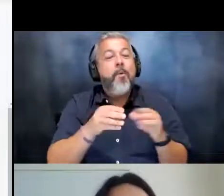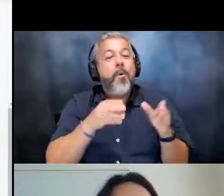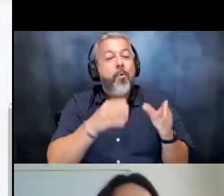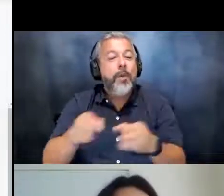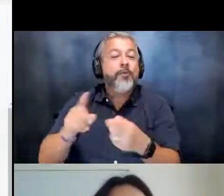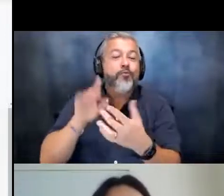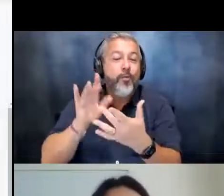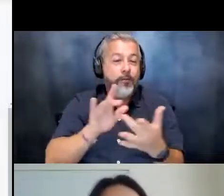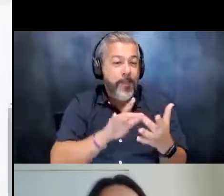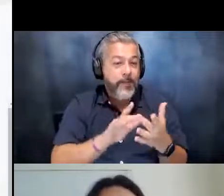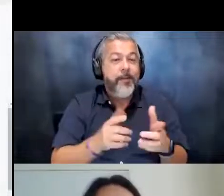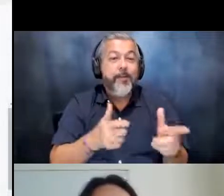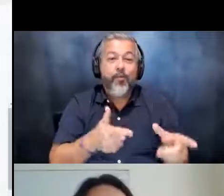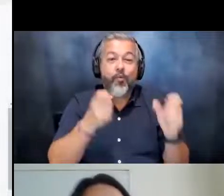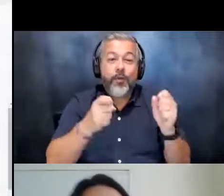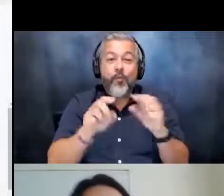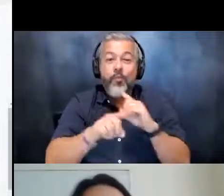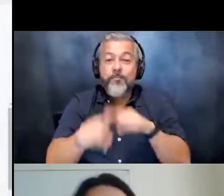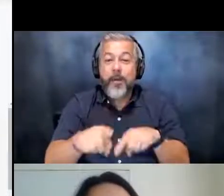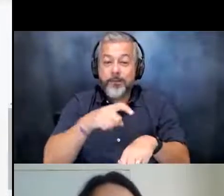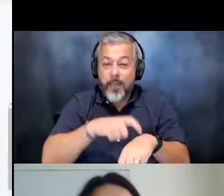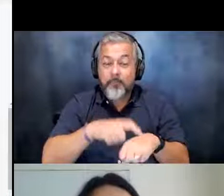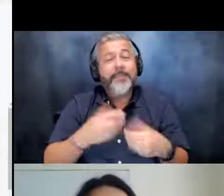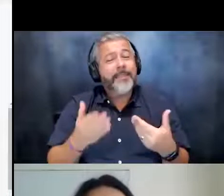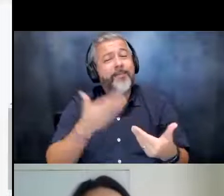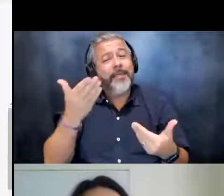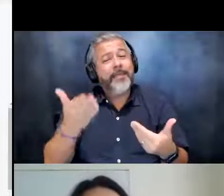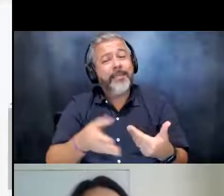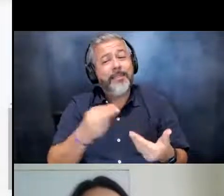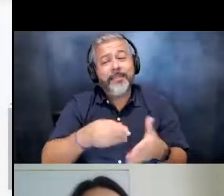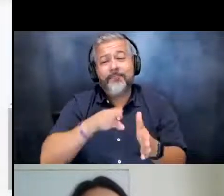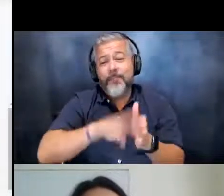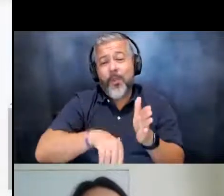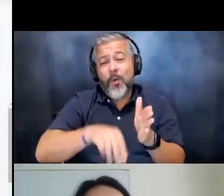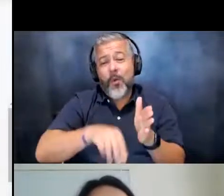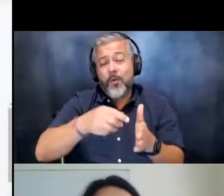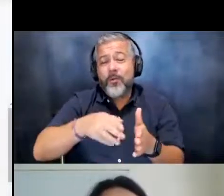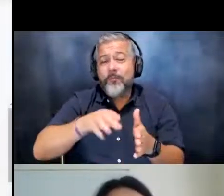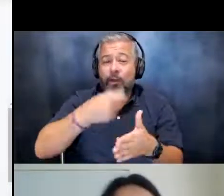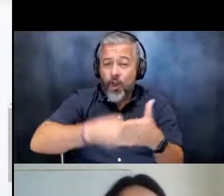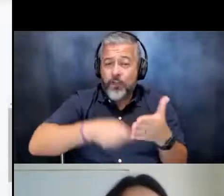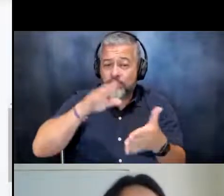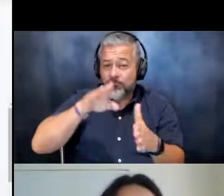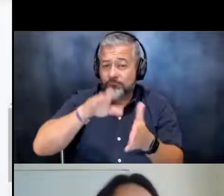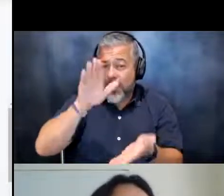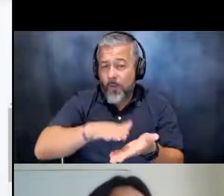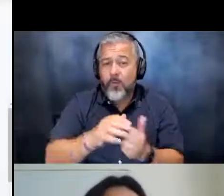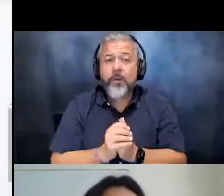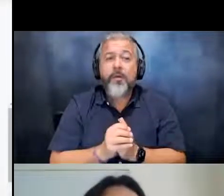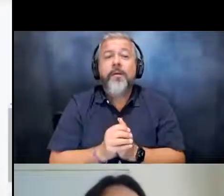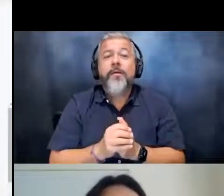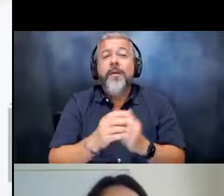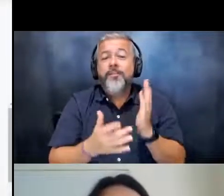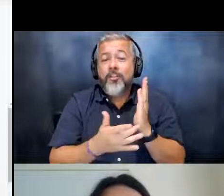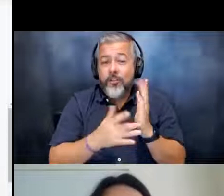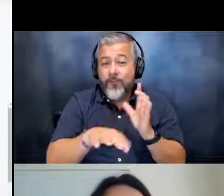quick response time, convenience. Oh yeah. Cost effective, technology to find services and resources